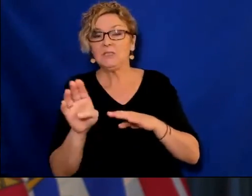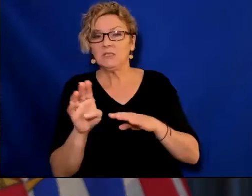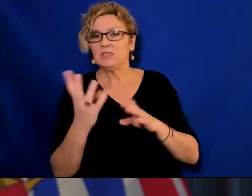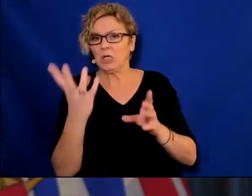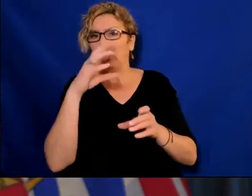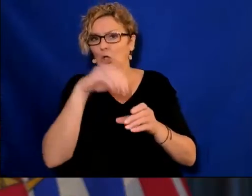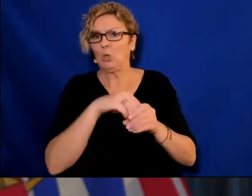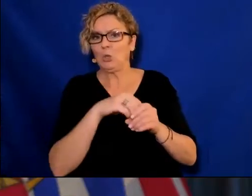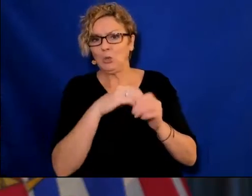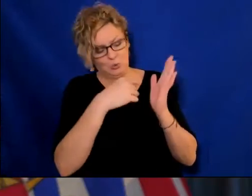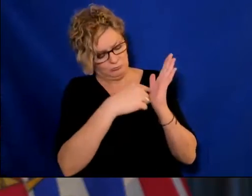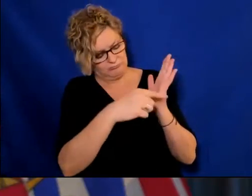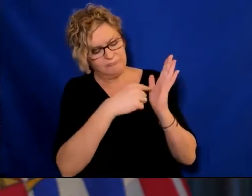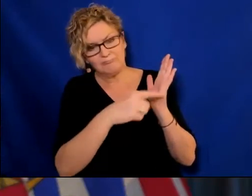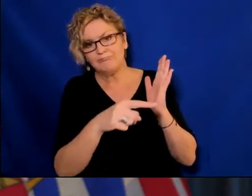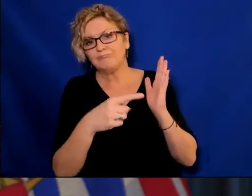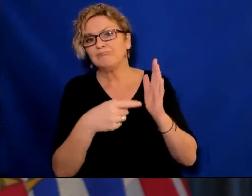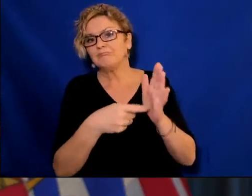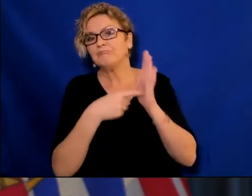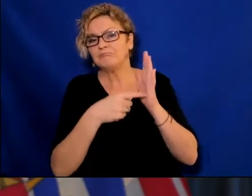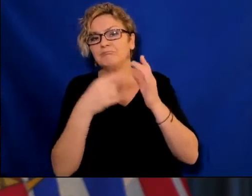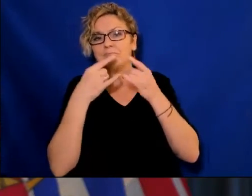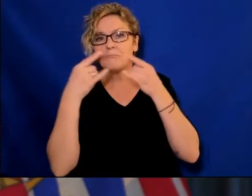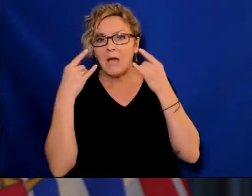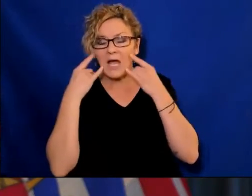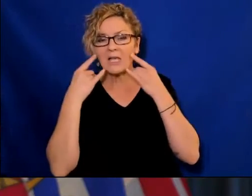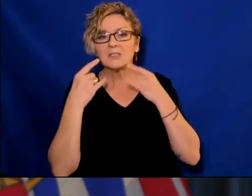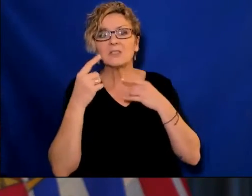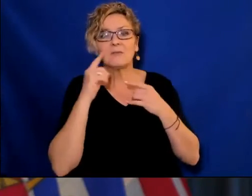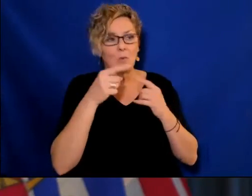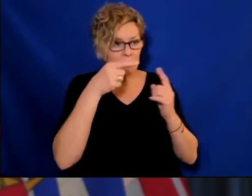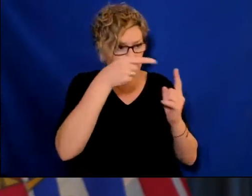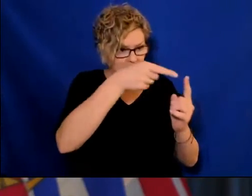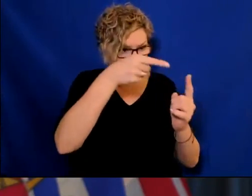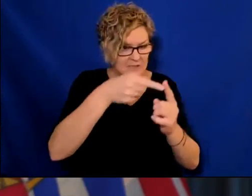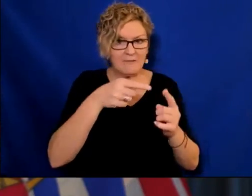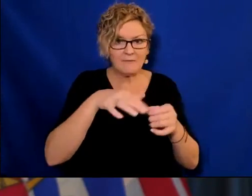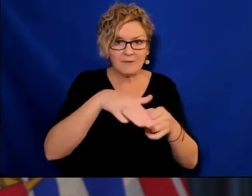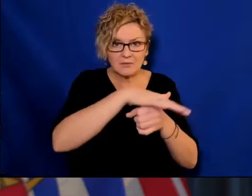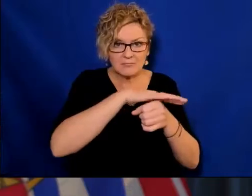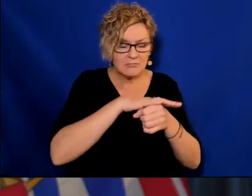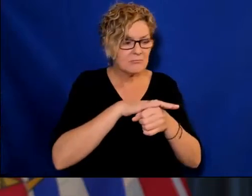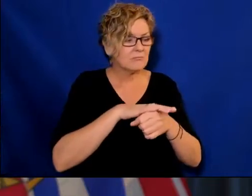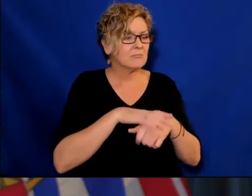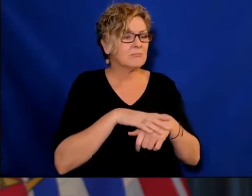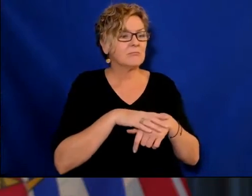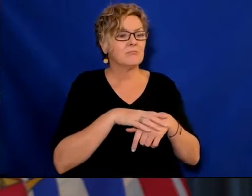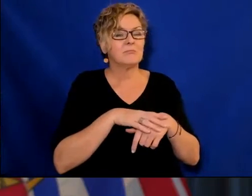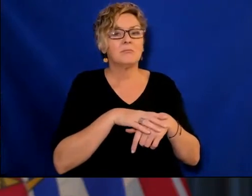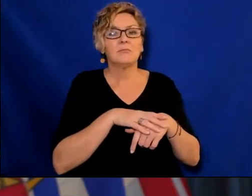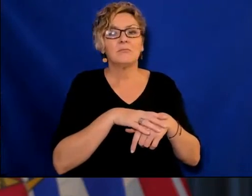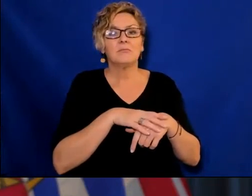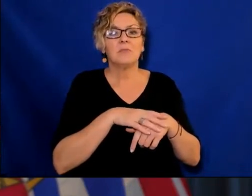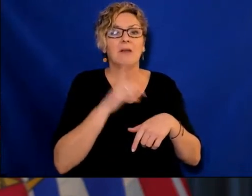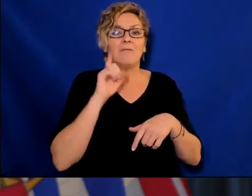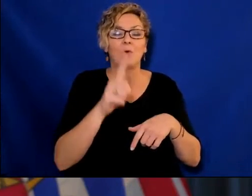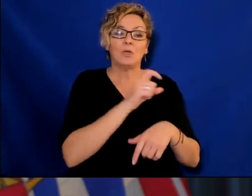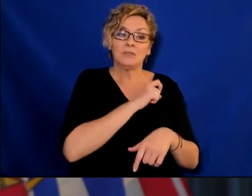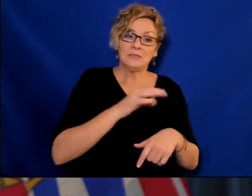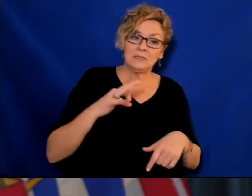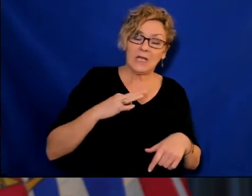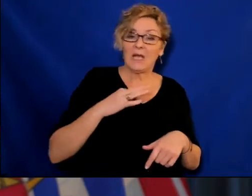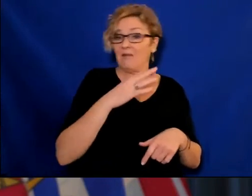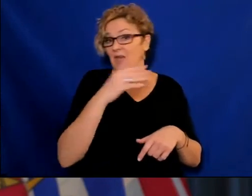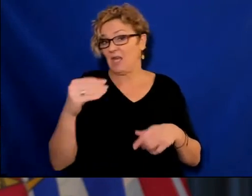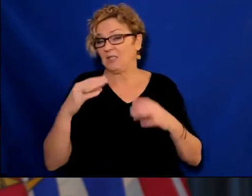that staff know when they need to wear masks in their setting as well. And those are enforceable, as I talked about today, in the